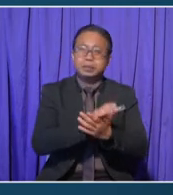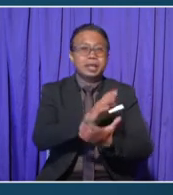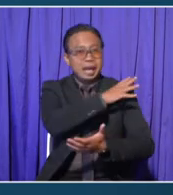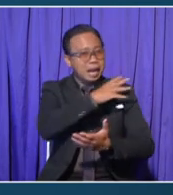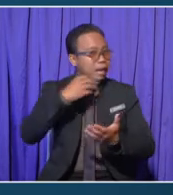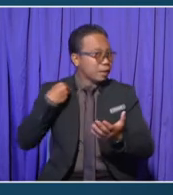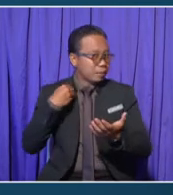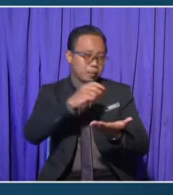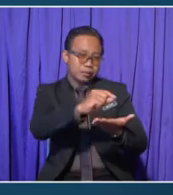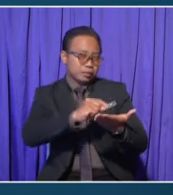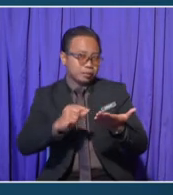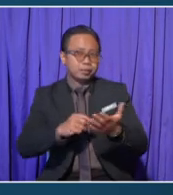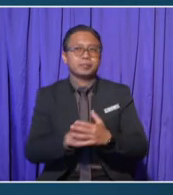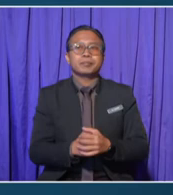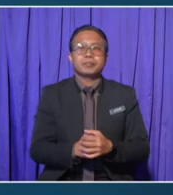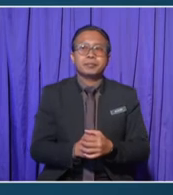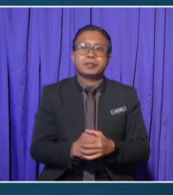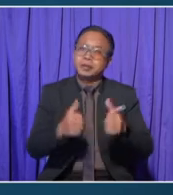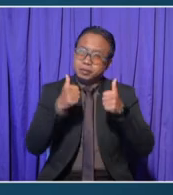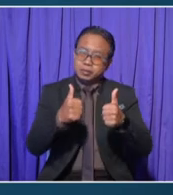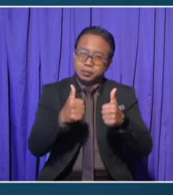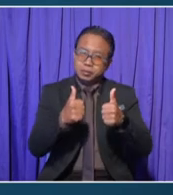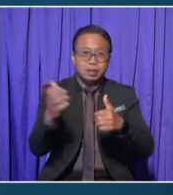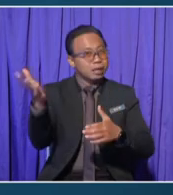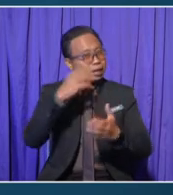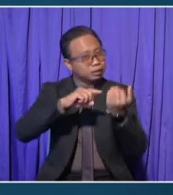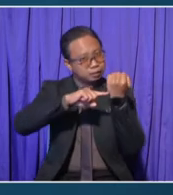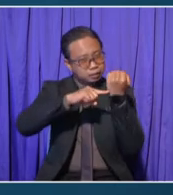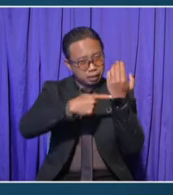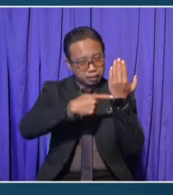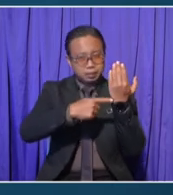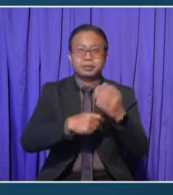and a pencil? Good, let's start.